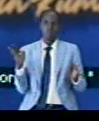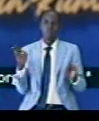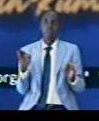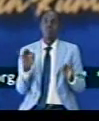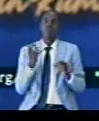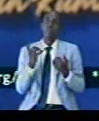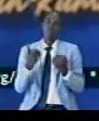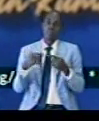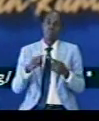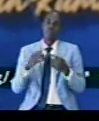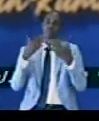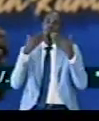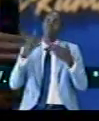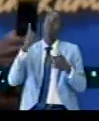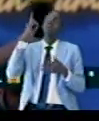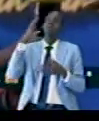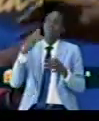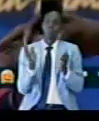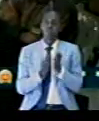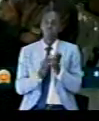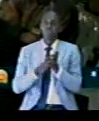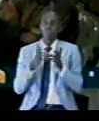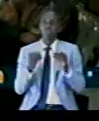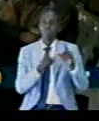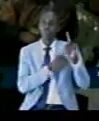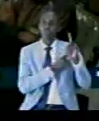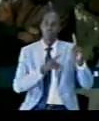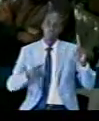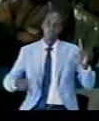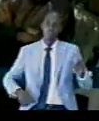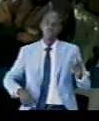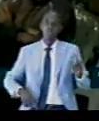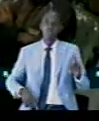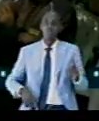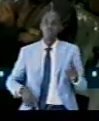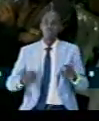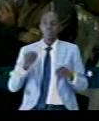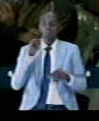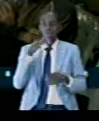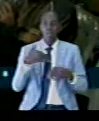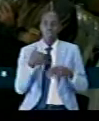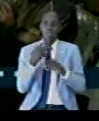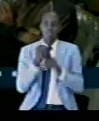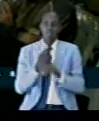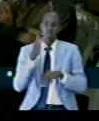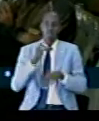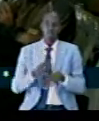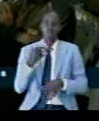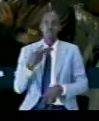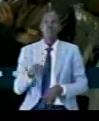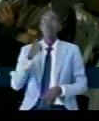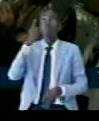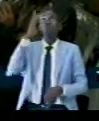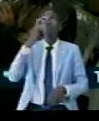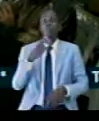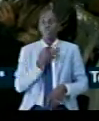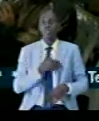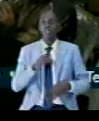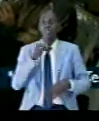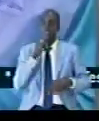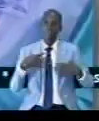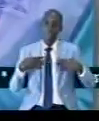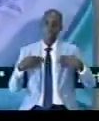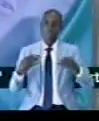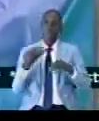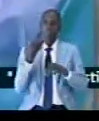God. Praise God. She has received the touch of God, and she's whole from a